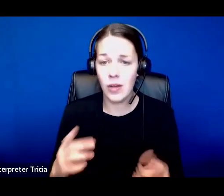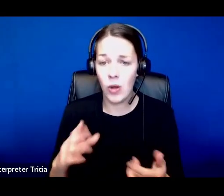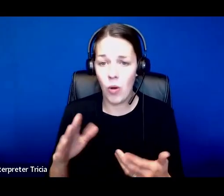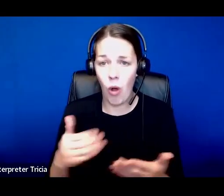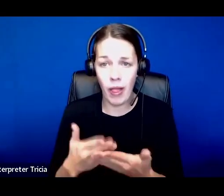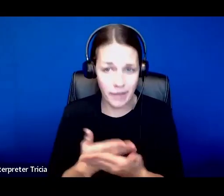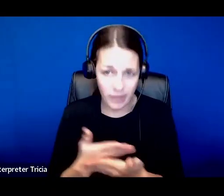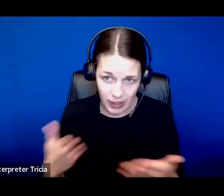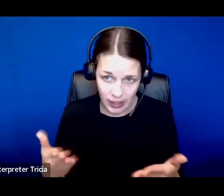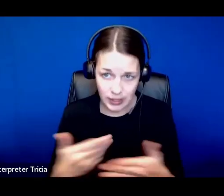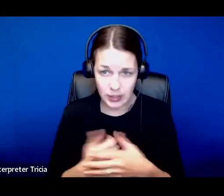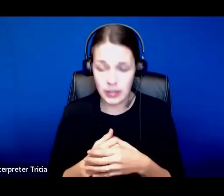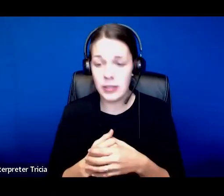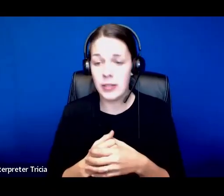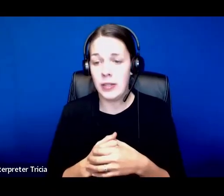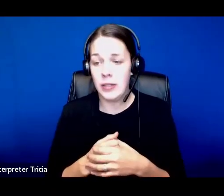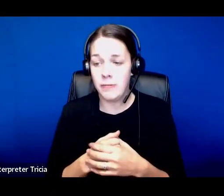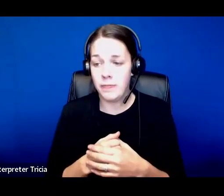things.